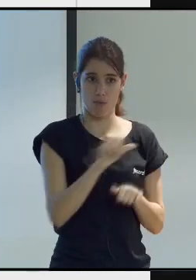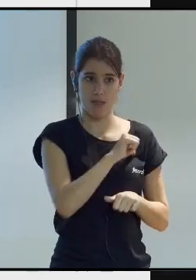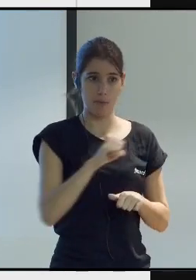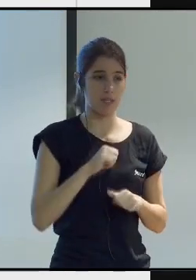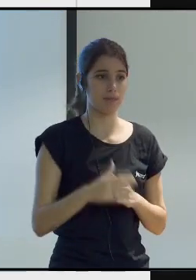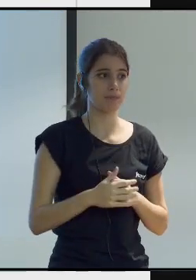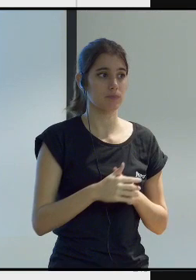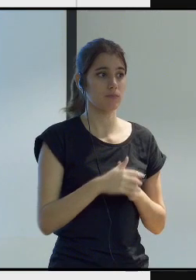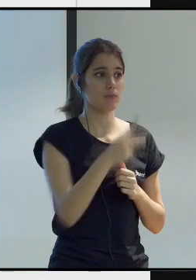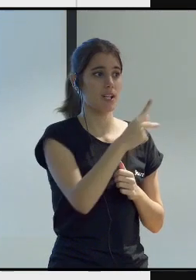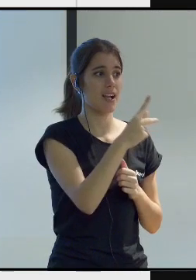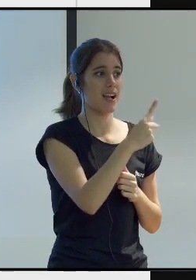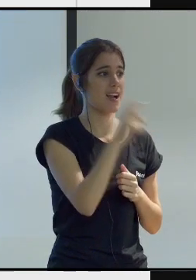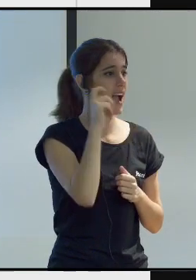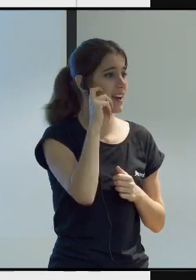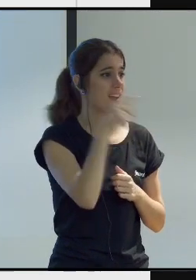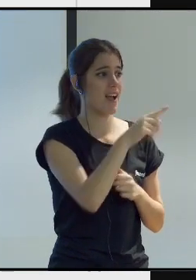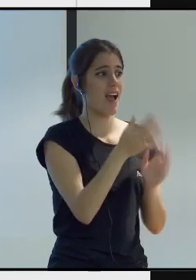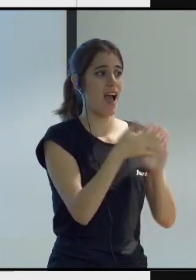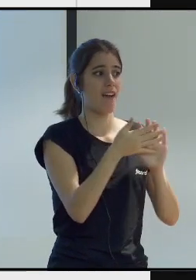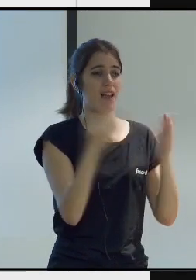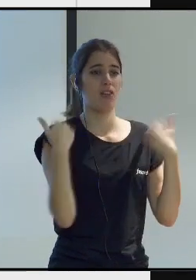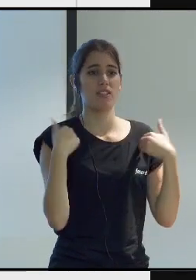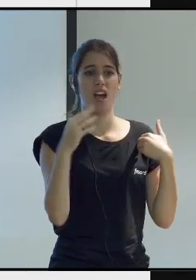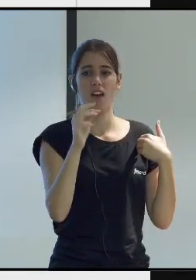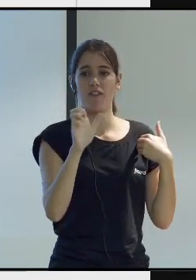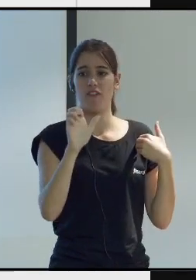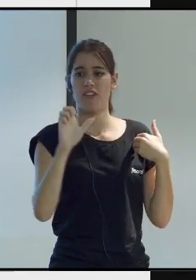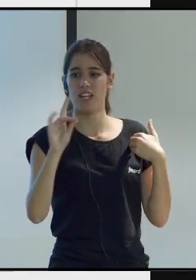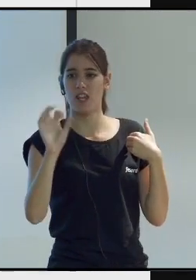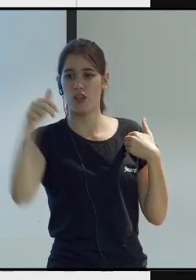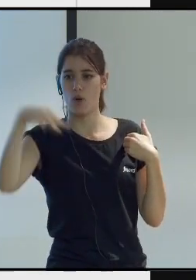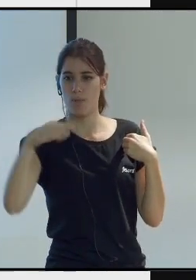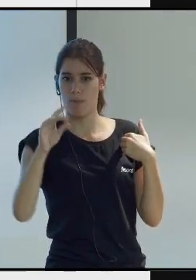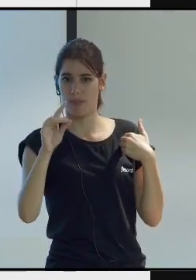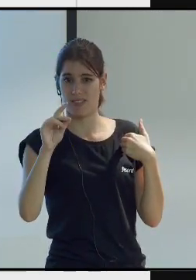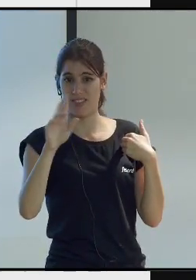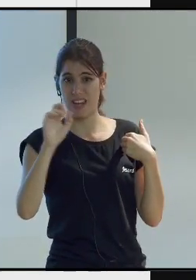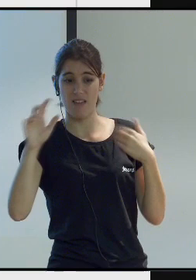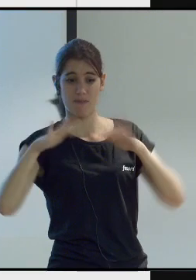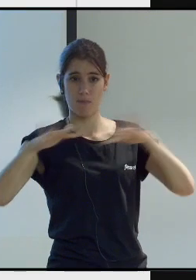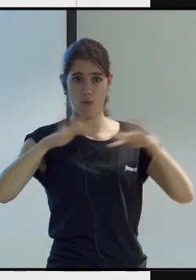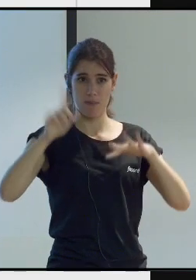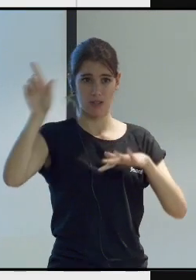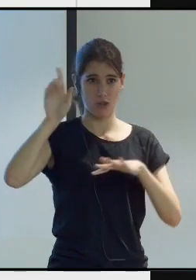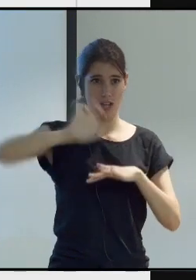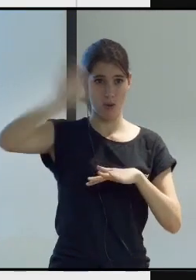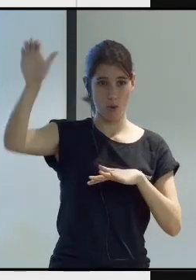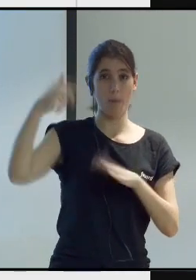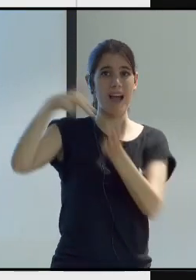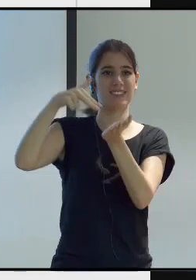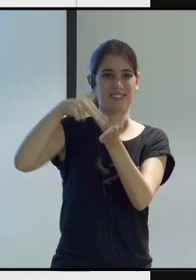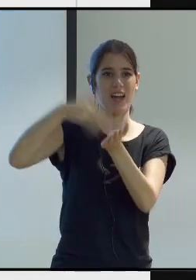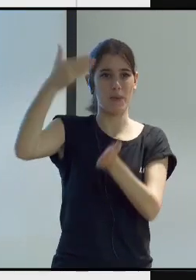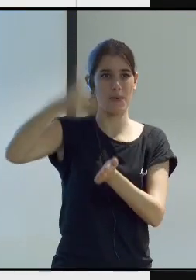mentioned the Freedom Drive, because it's really important to show that we are there. I also get inspired by our